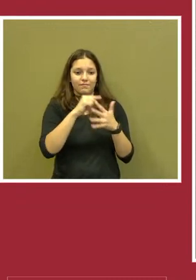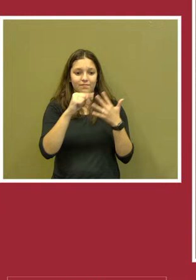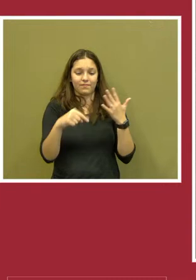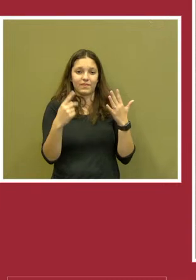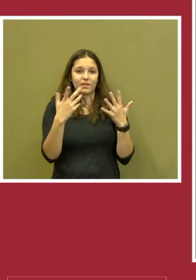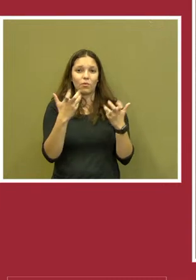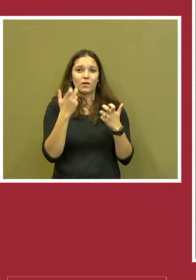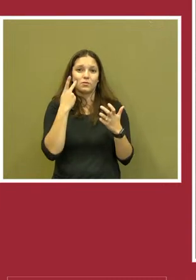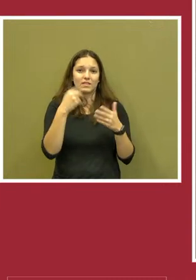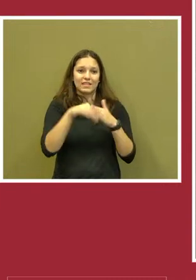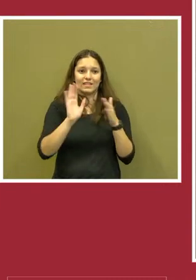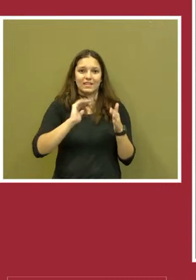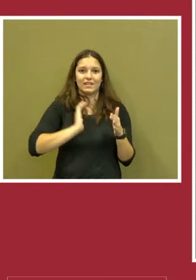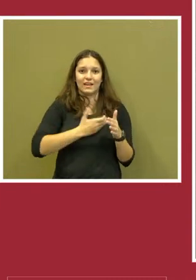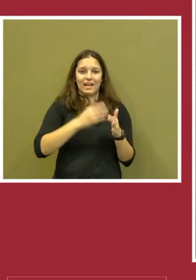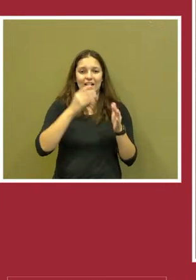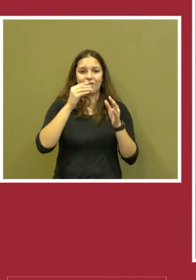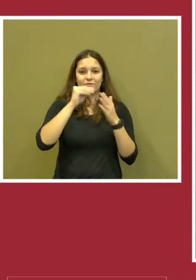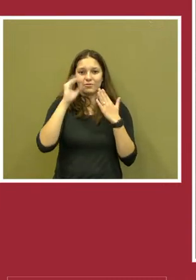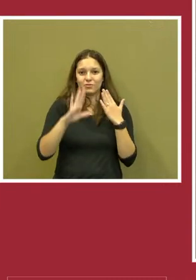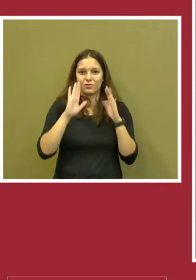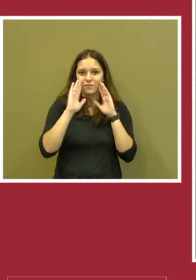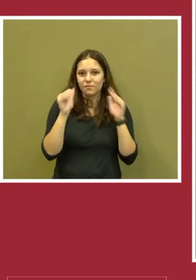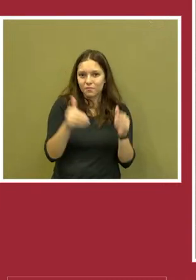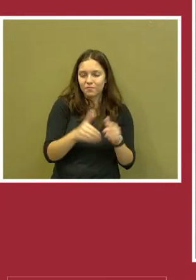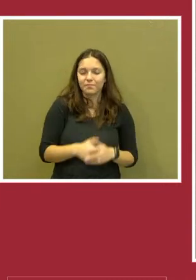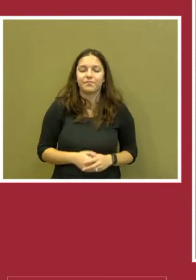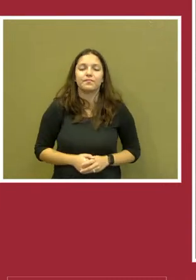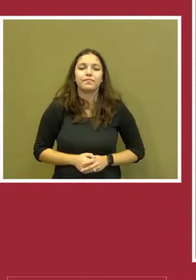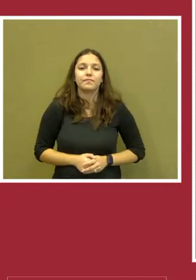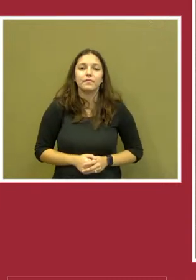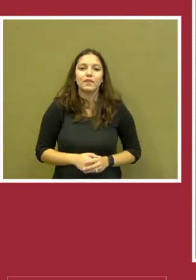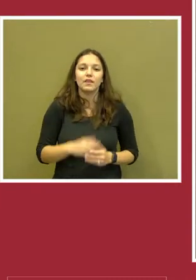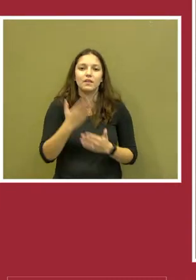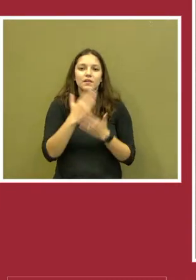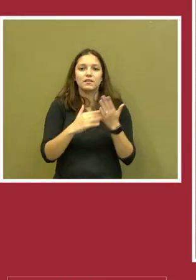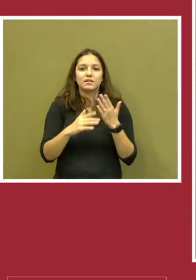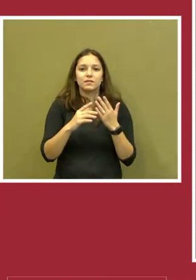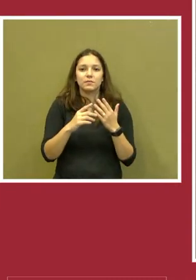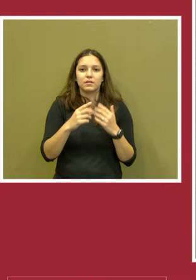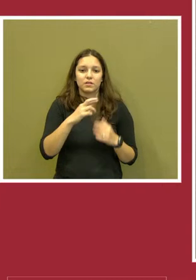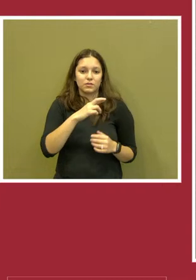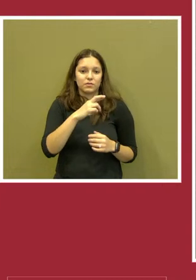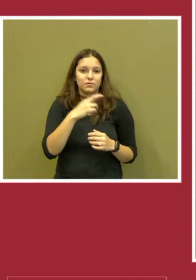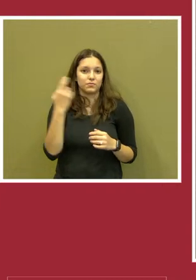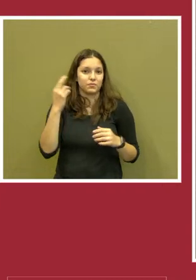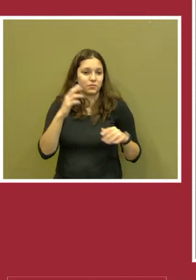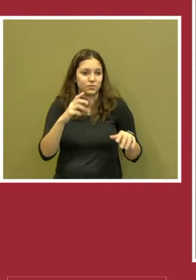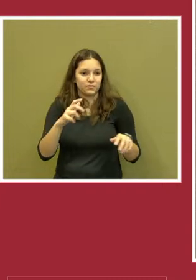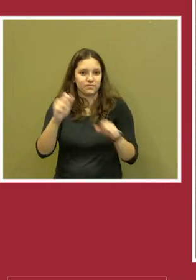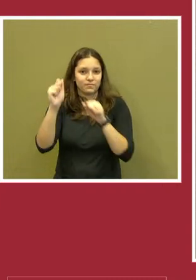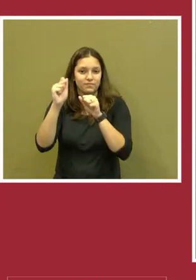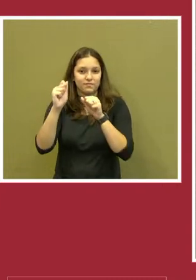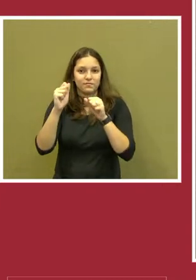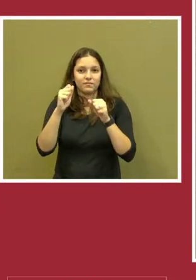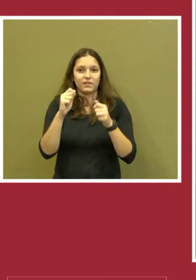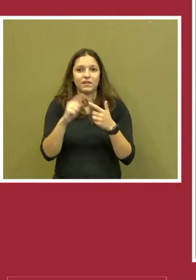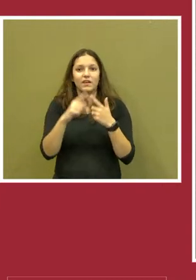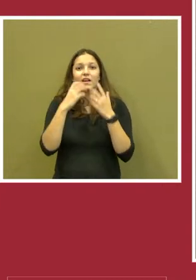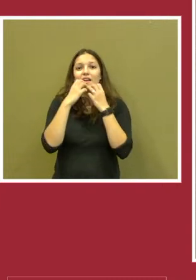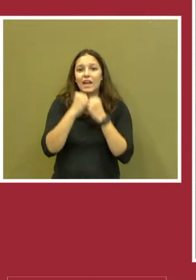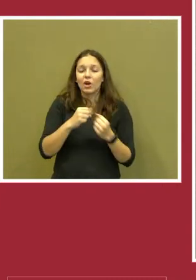High focus on. So some of those attributes would be like things like risk-taking and being caring and